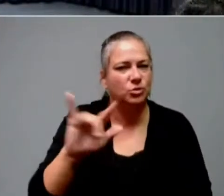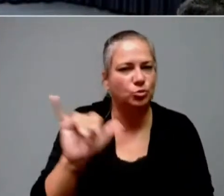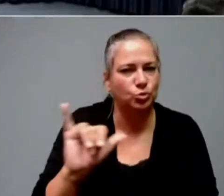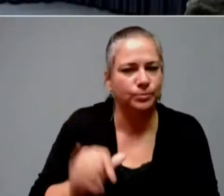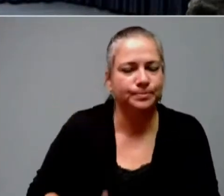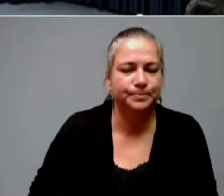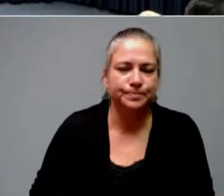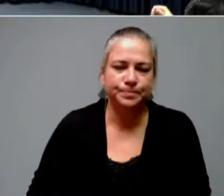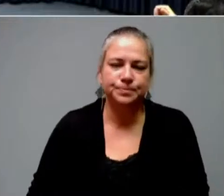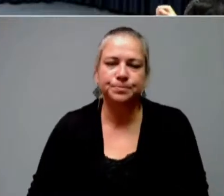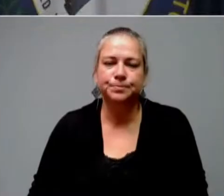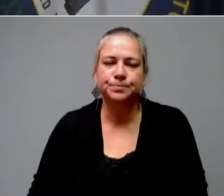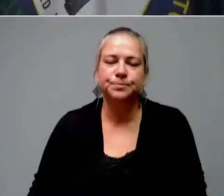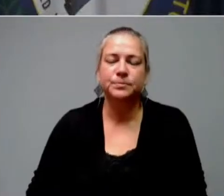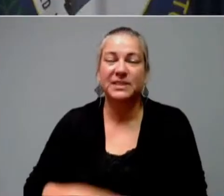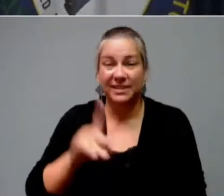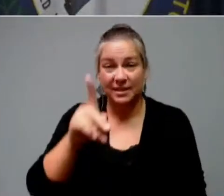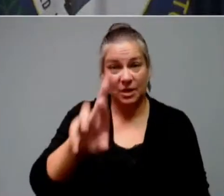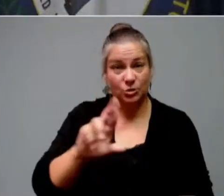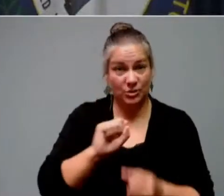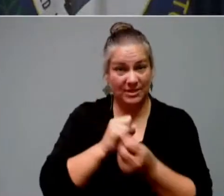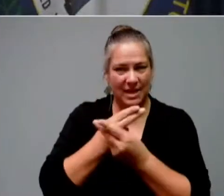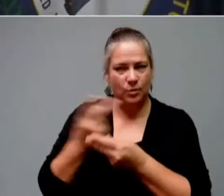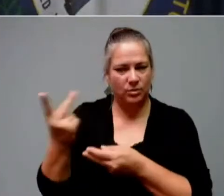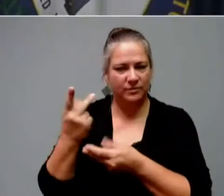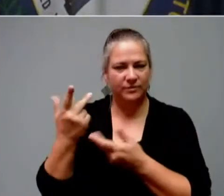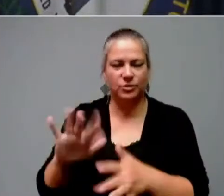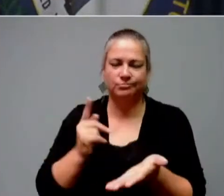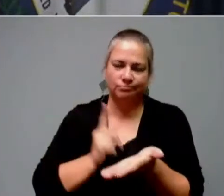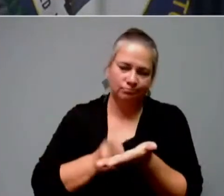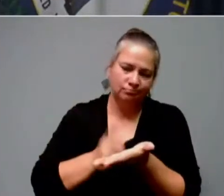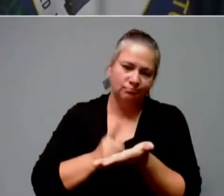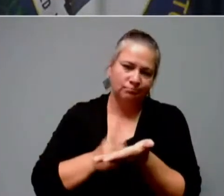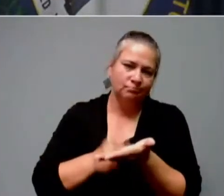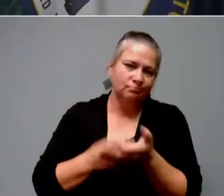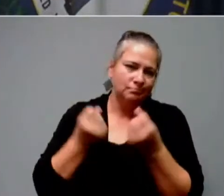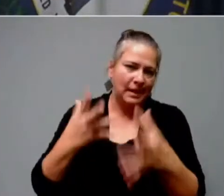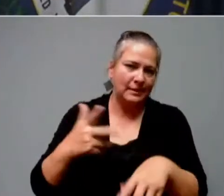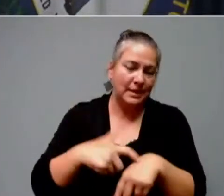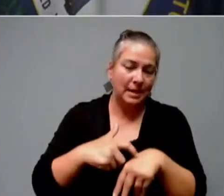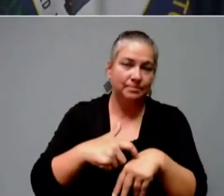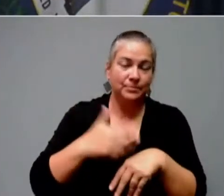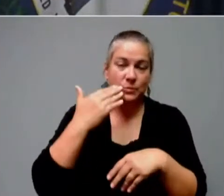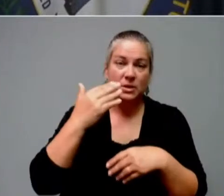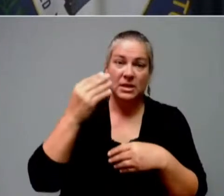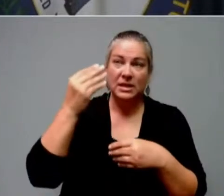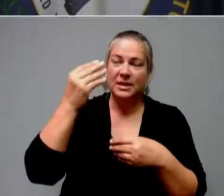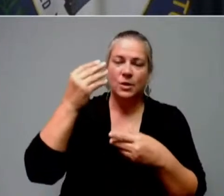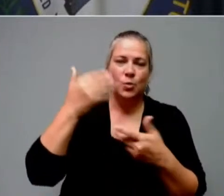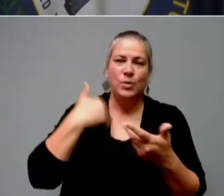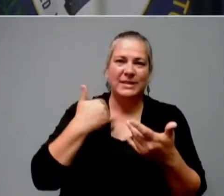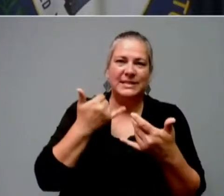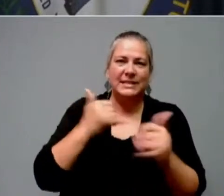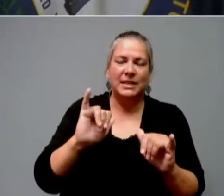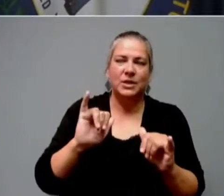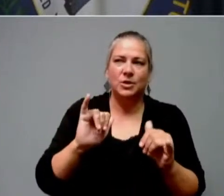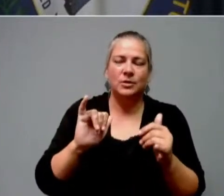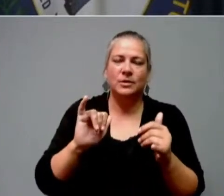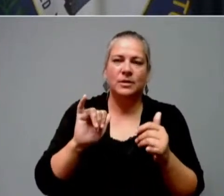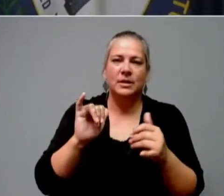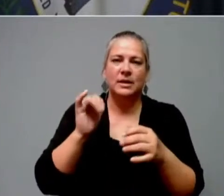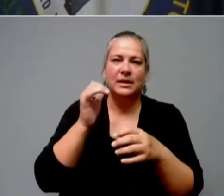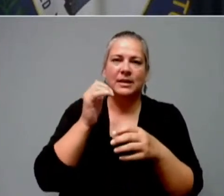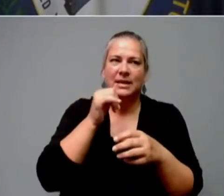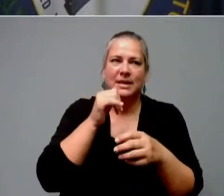And Dr. Stack and I have talked a number of times that as the information evolves, because we still don't have enough, that we think